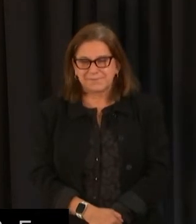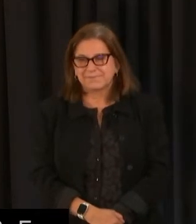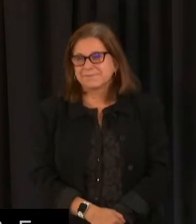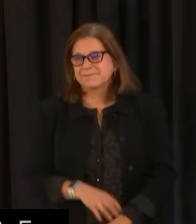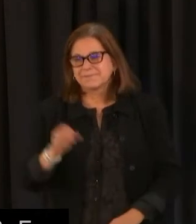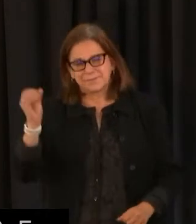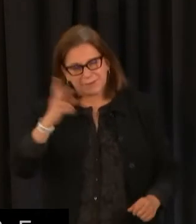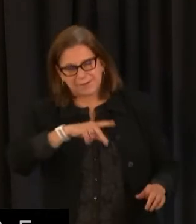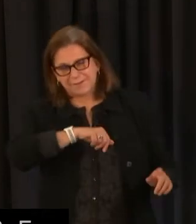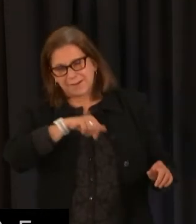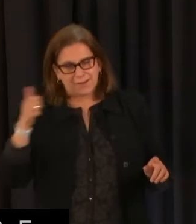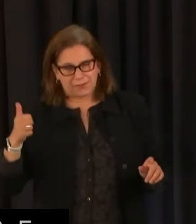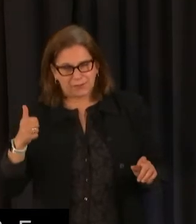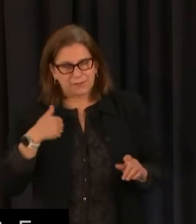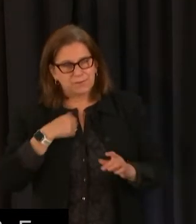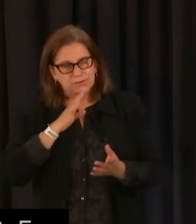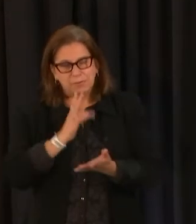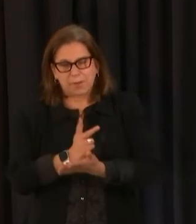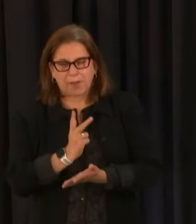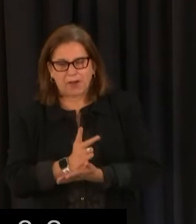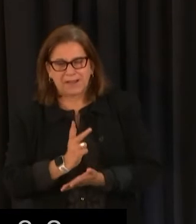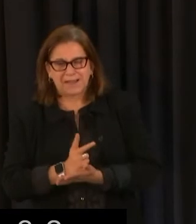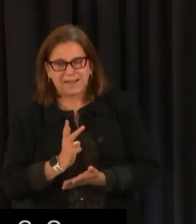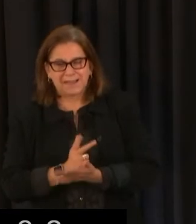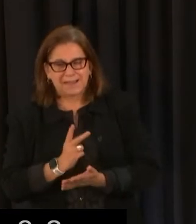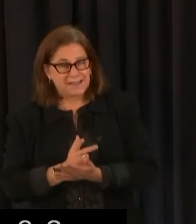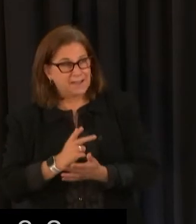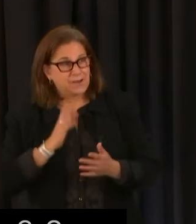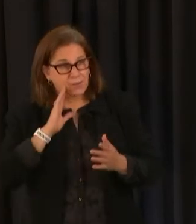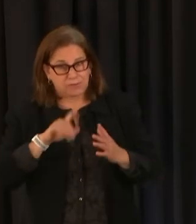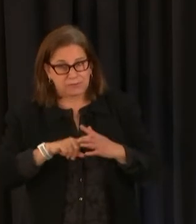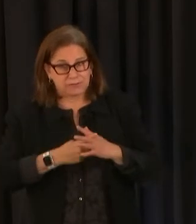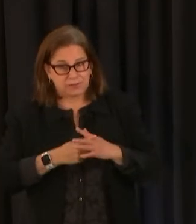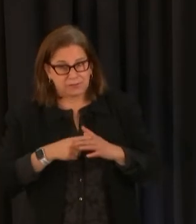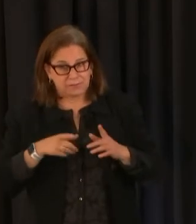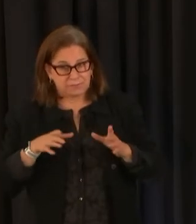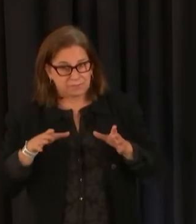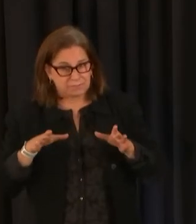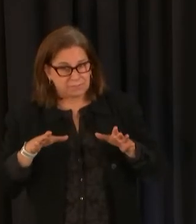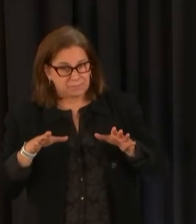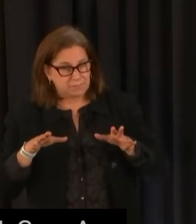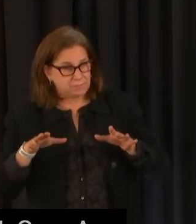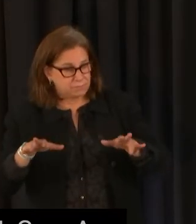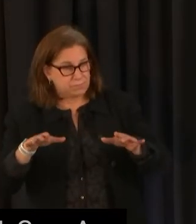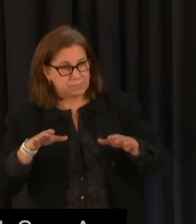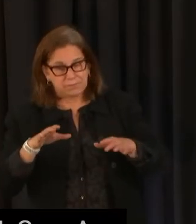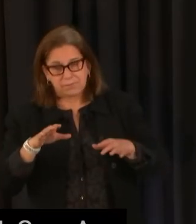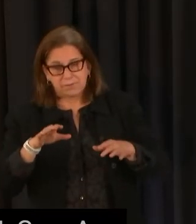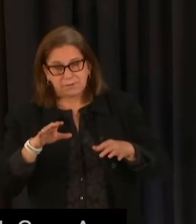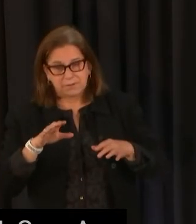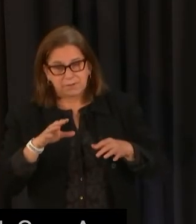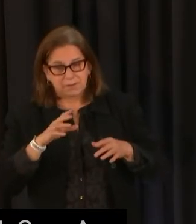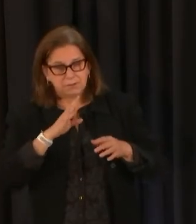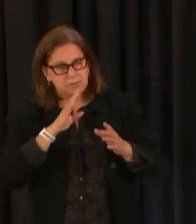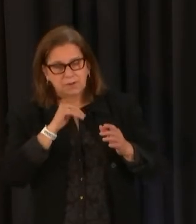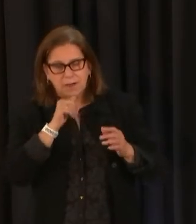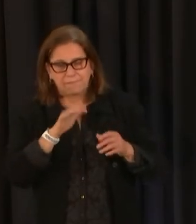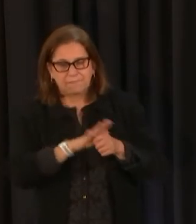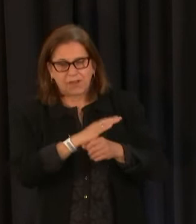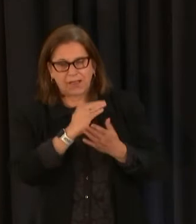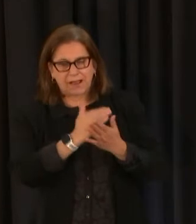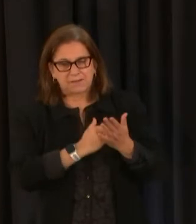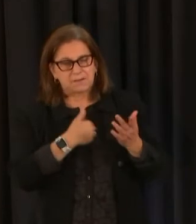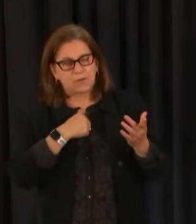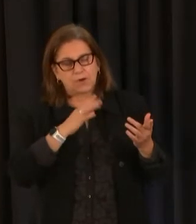to the parking, when you start enforcing again, and I'm sorry I didn't read the comprehensive list, but will you also be turning back